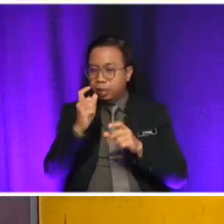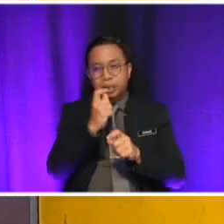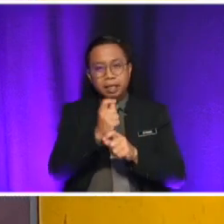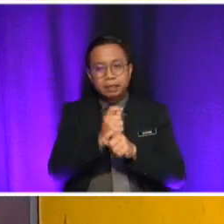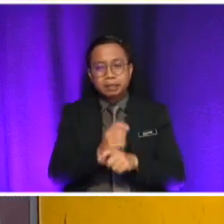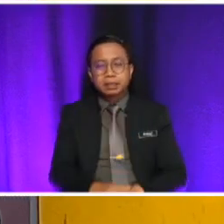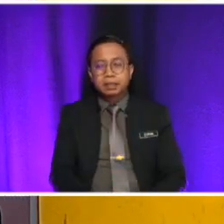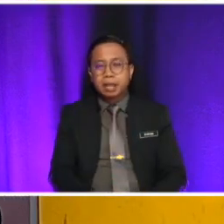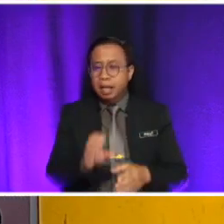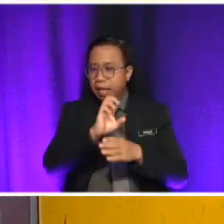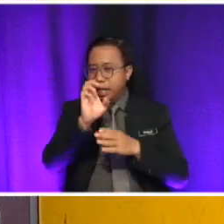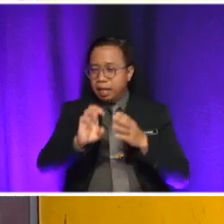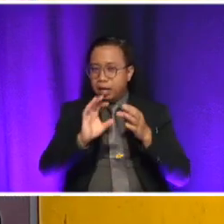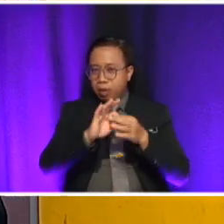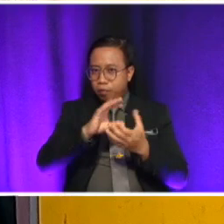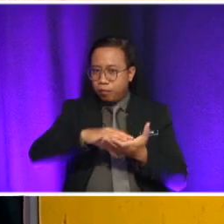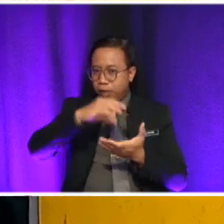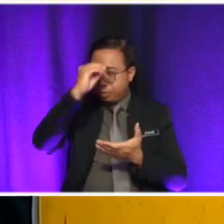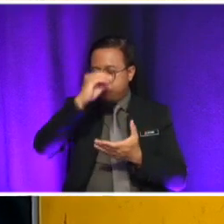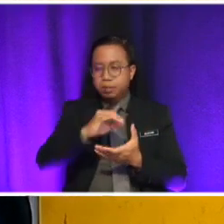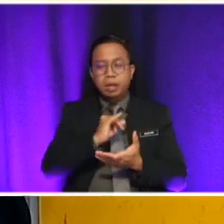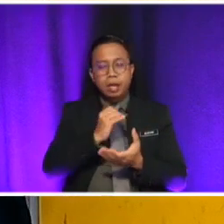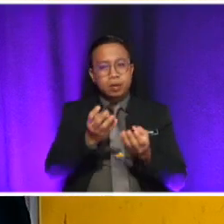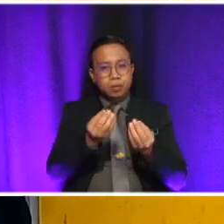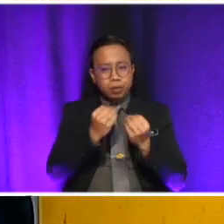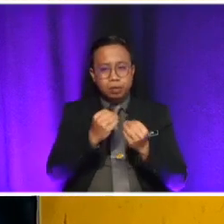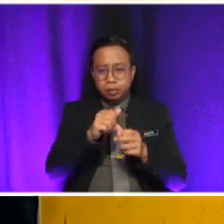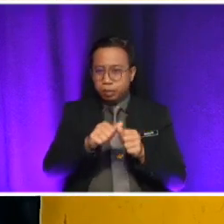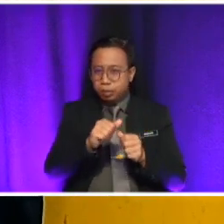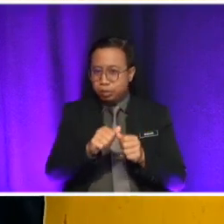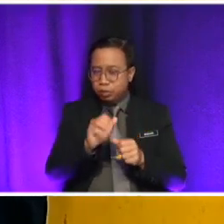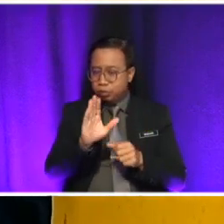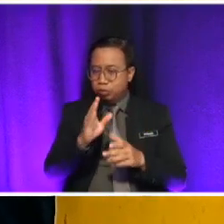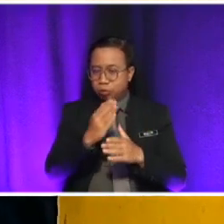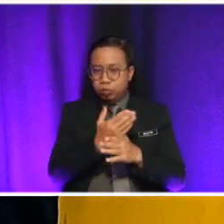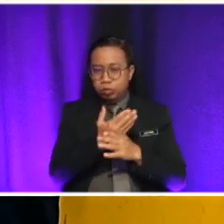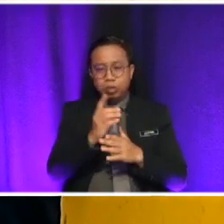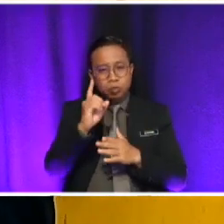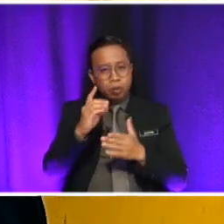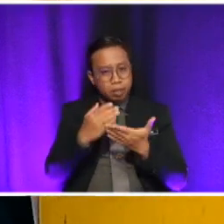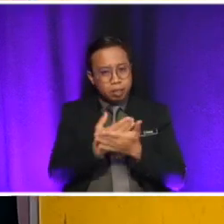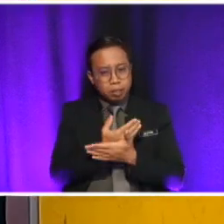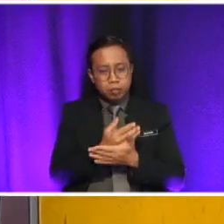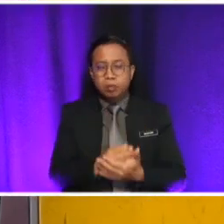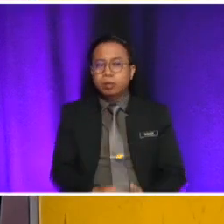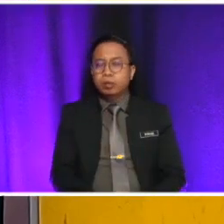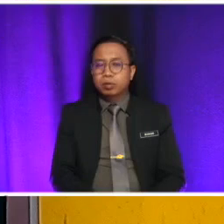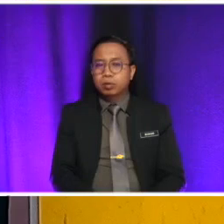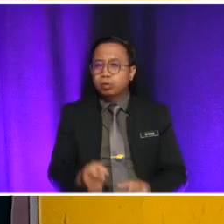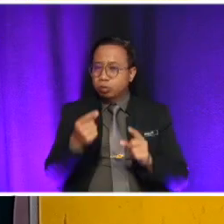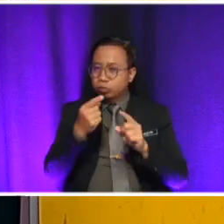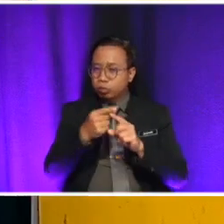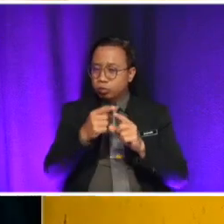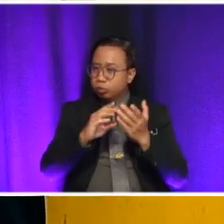are towards the end of our lesson, where I want each of you to share one new thing that you have learned in today's lesson. Okay, to start off